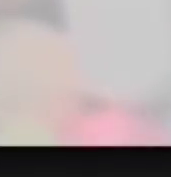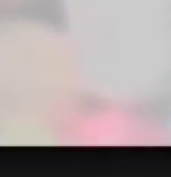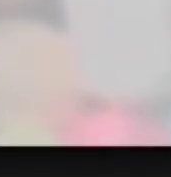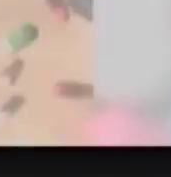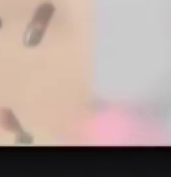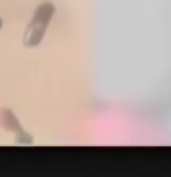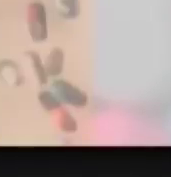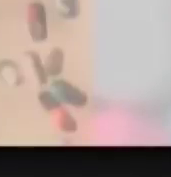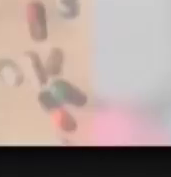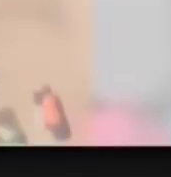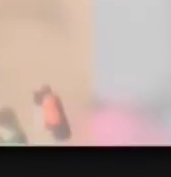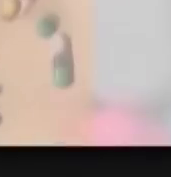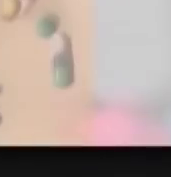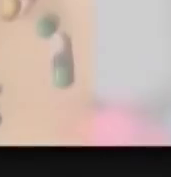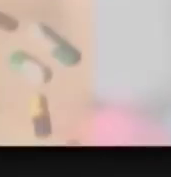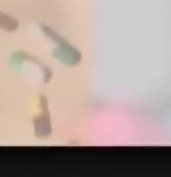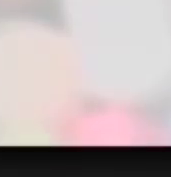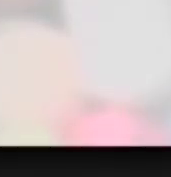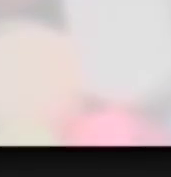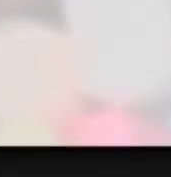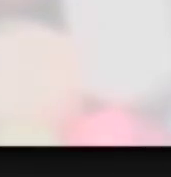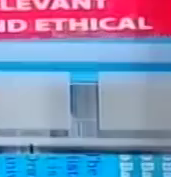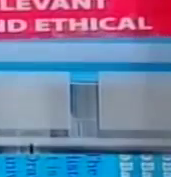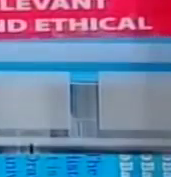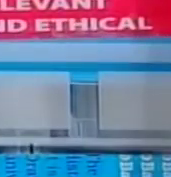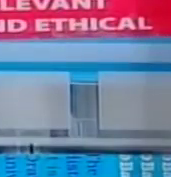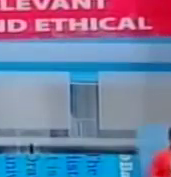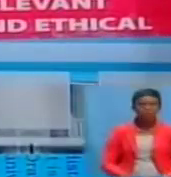of regulating the pharmaceutical industry in Zambia.